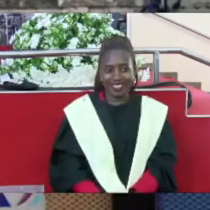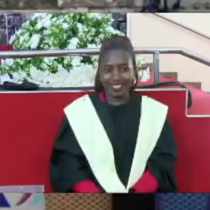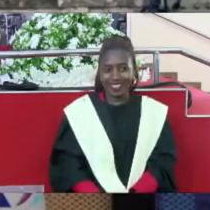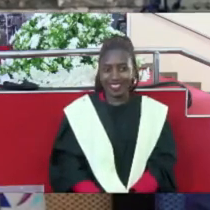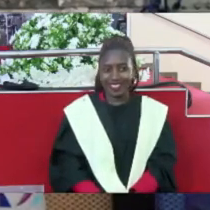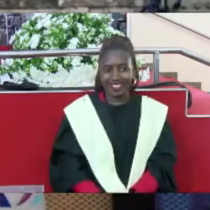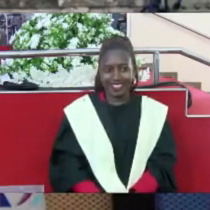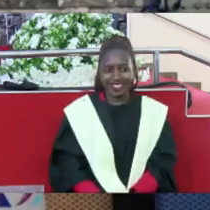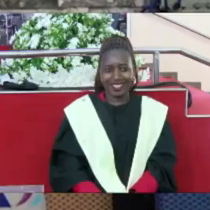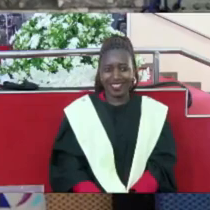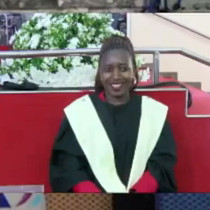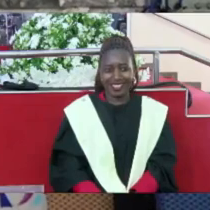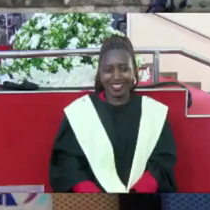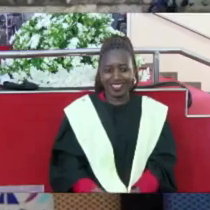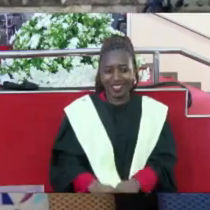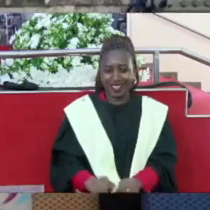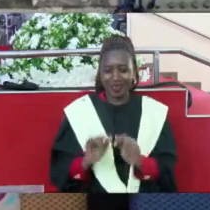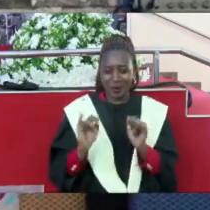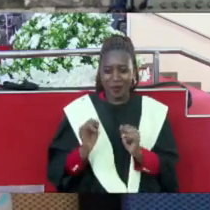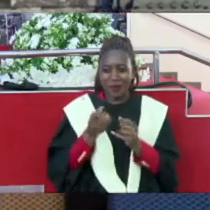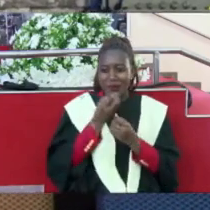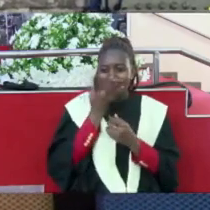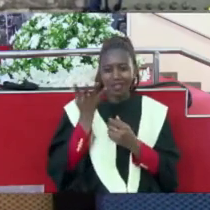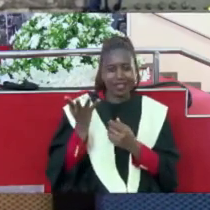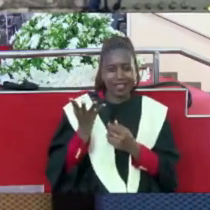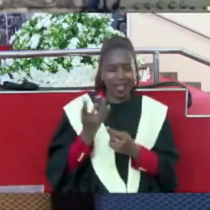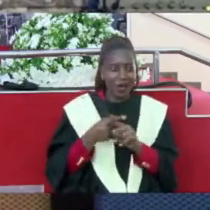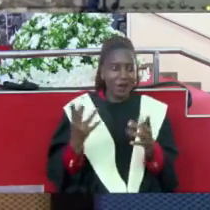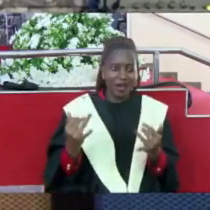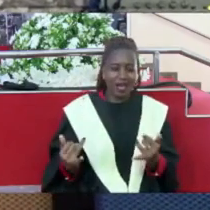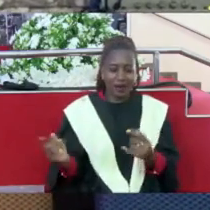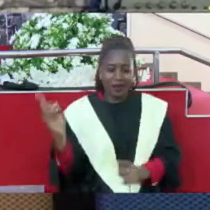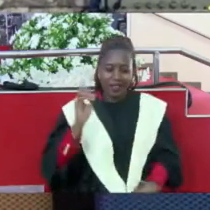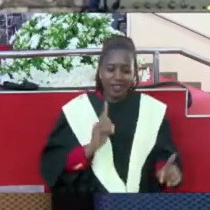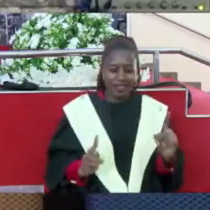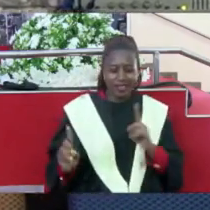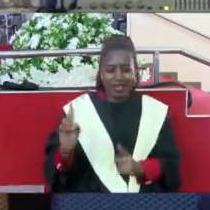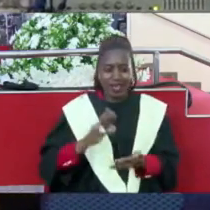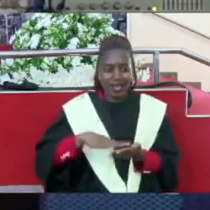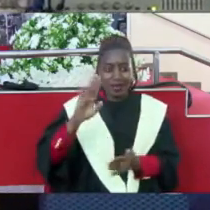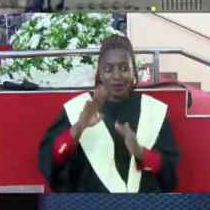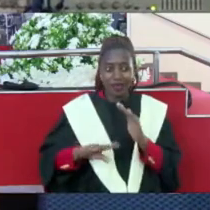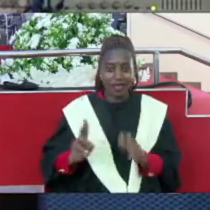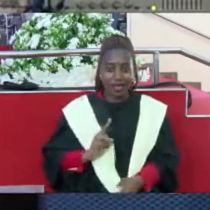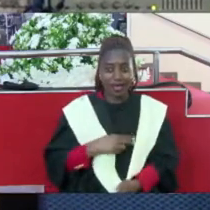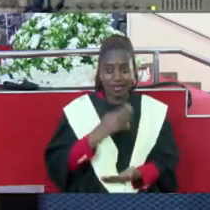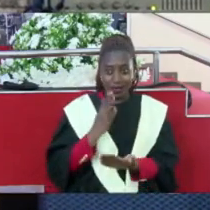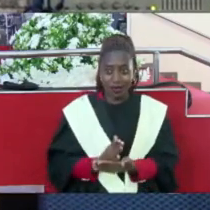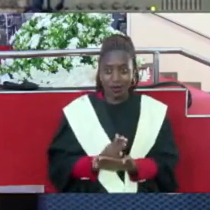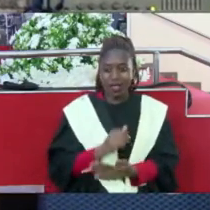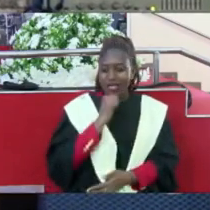Siku hizi wanadansi kutuliko. Nowadays they dance more than us. Hawaruki. They don't